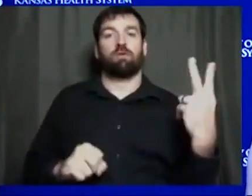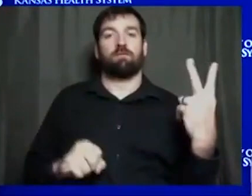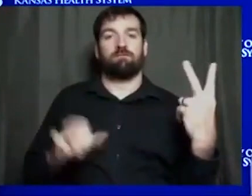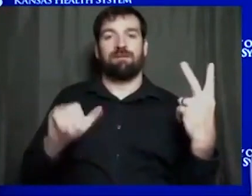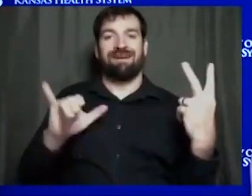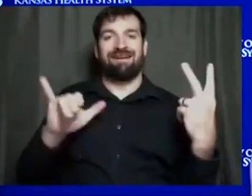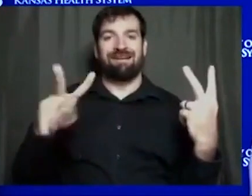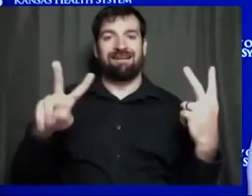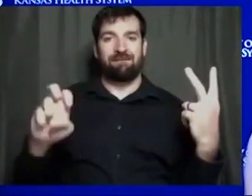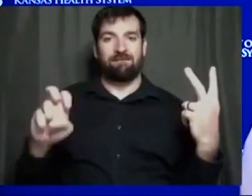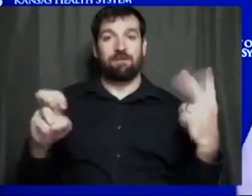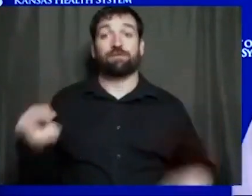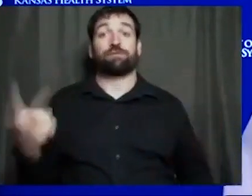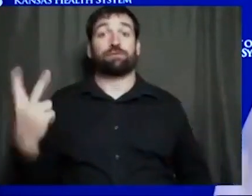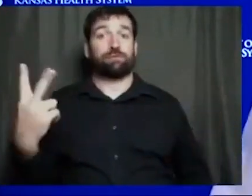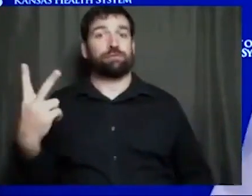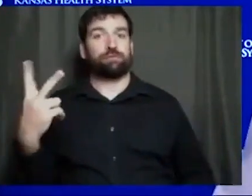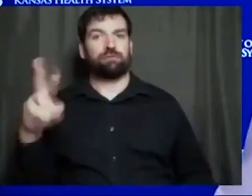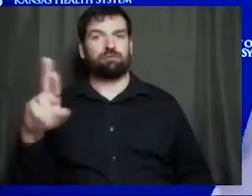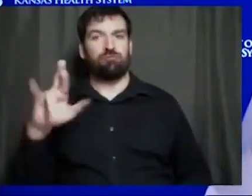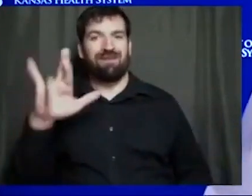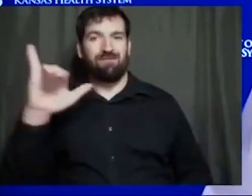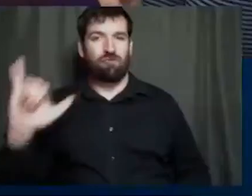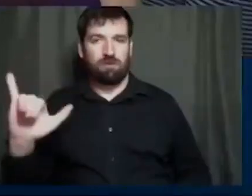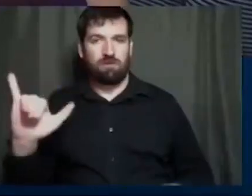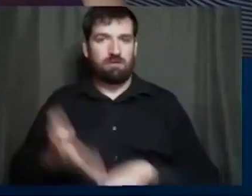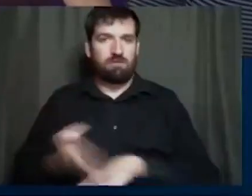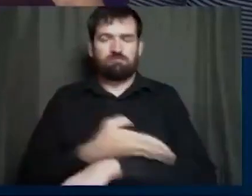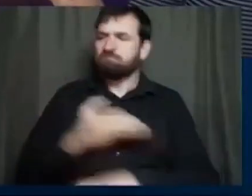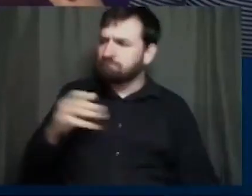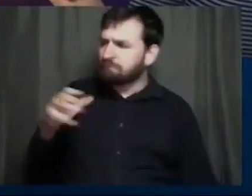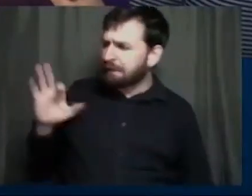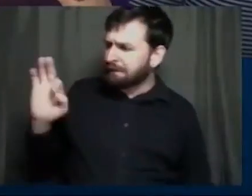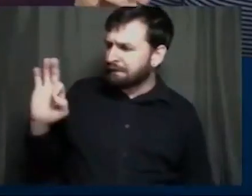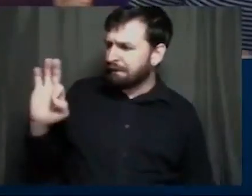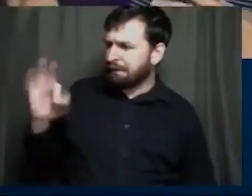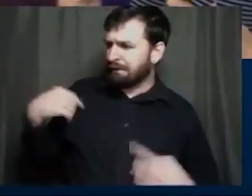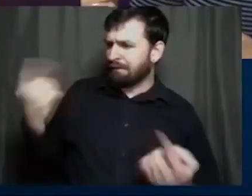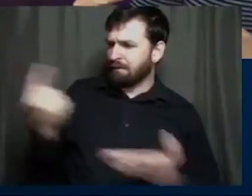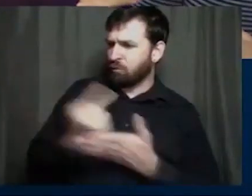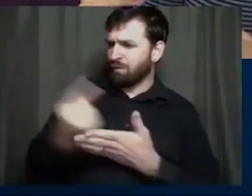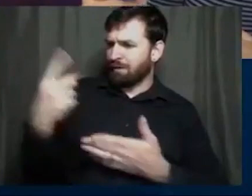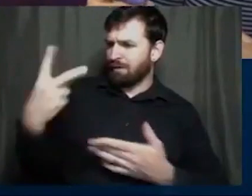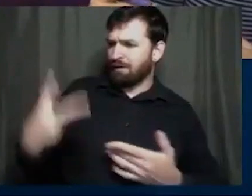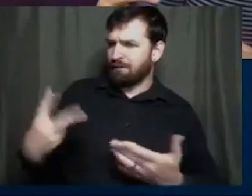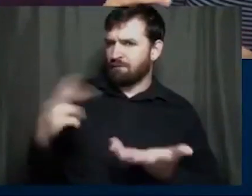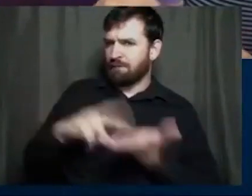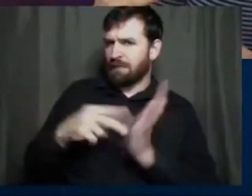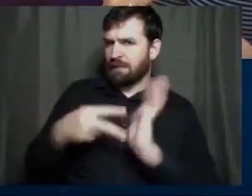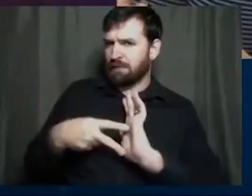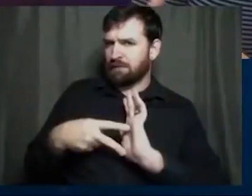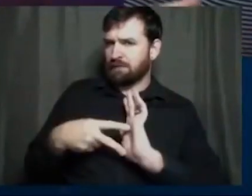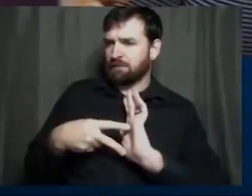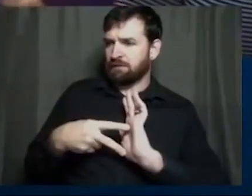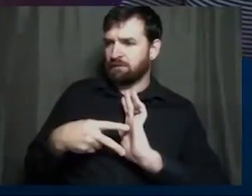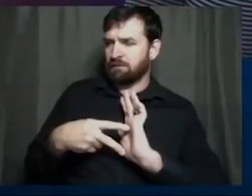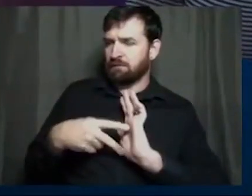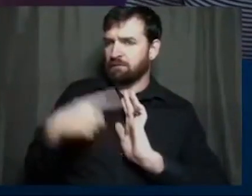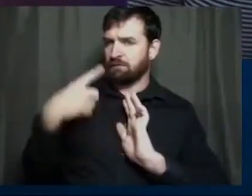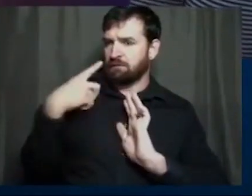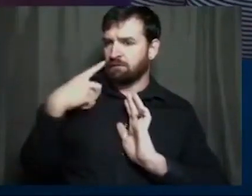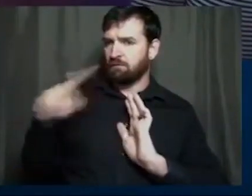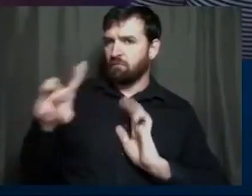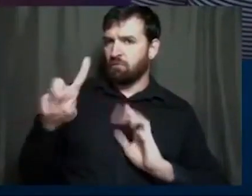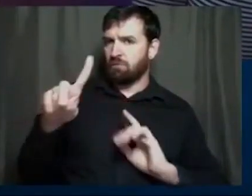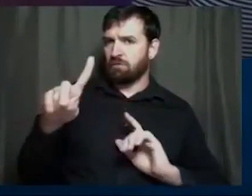2 in that recovery period as well. What does that 9 in the last week and a half mean? I mean, put that into perspective as far as with Delta or maybe what